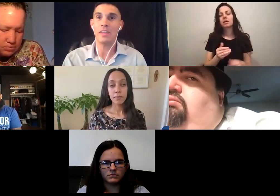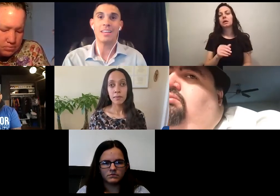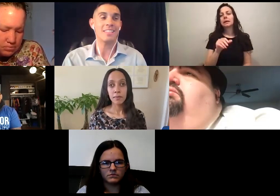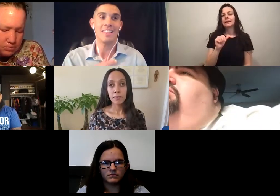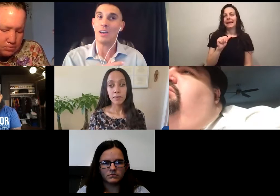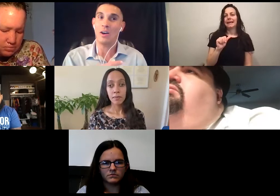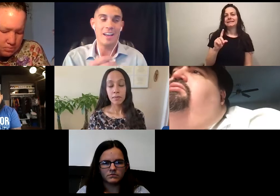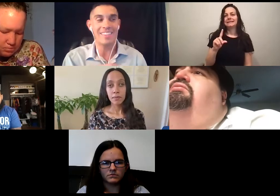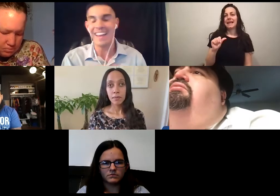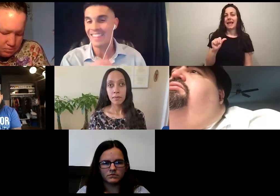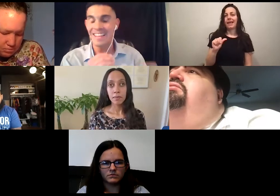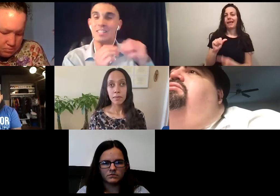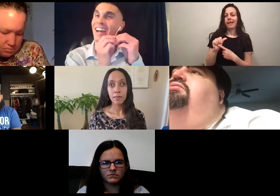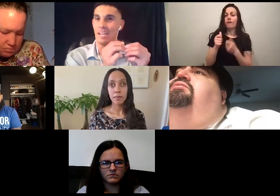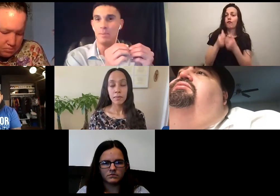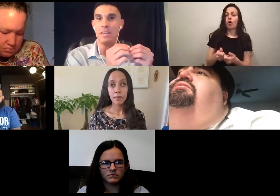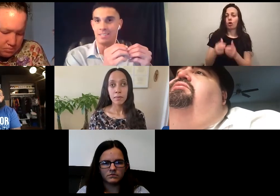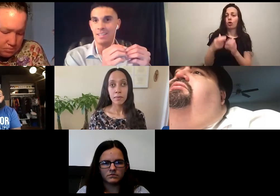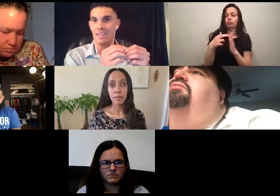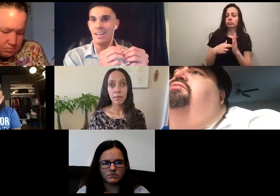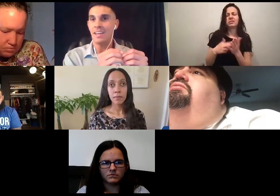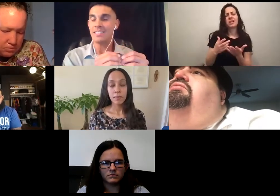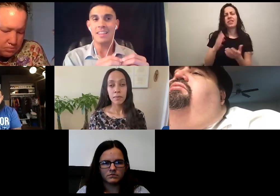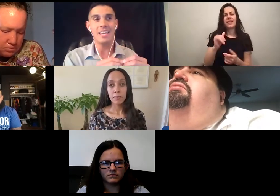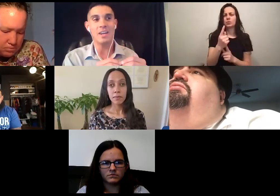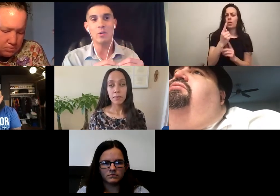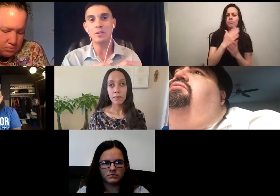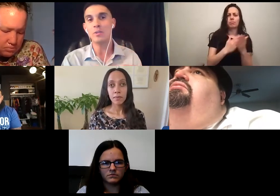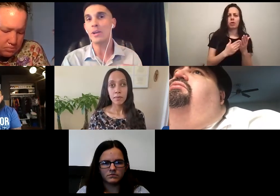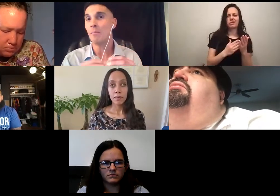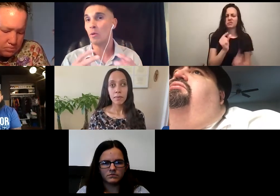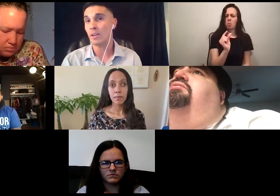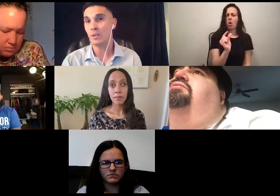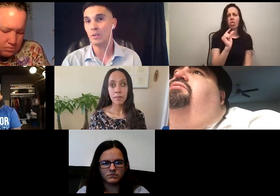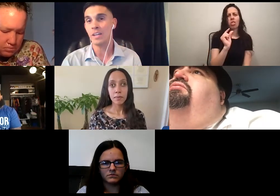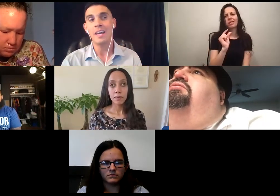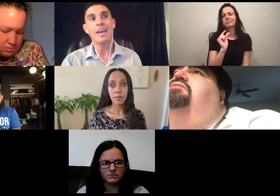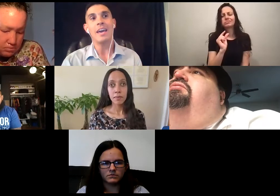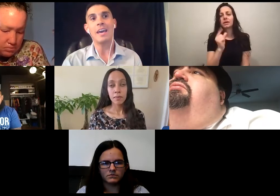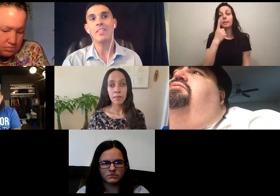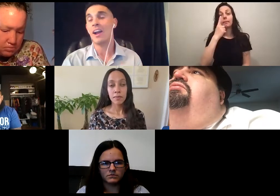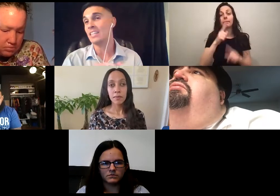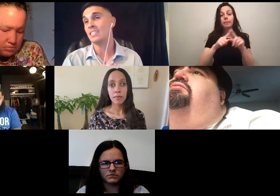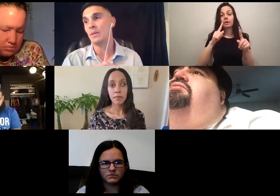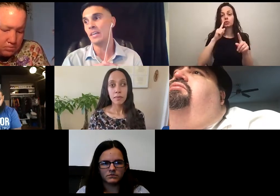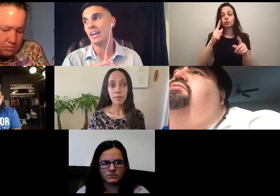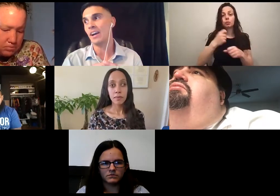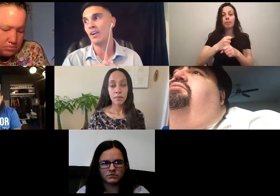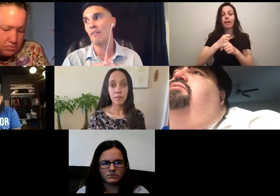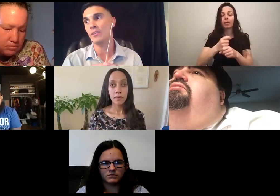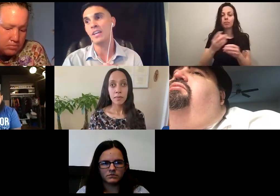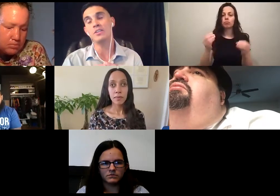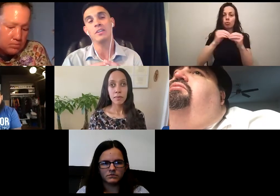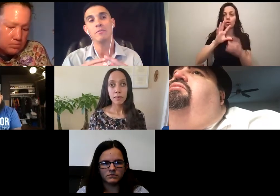I don't think it's I think it's a tiny piece, because I think in order to create more inclusion, there has to be